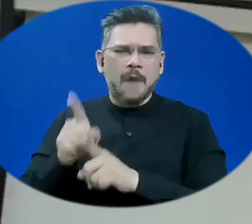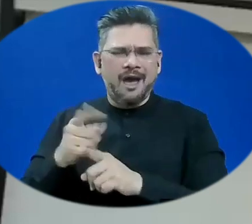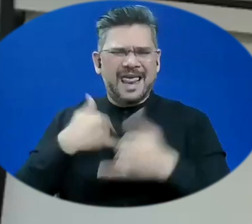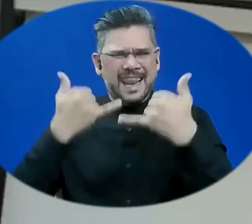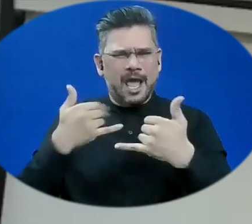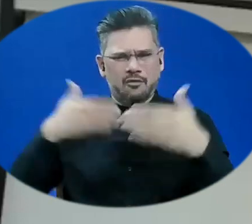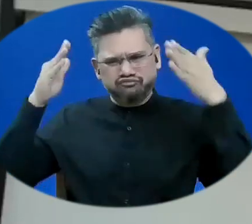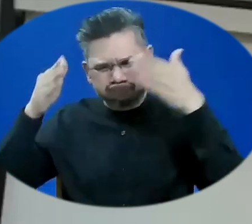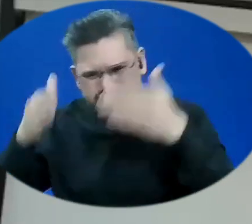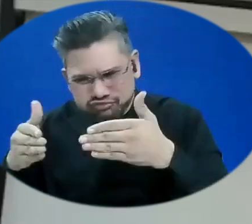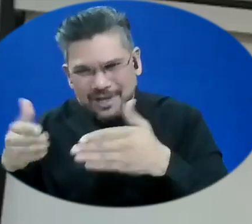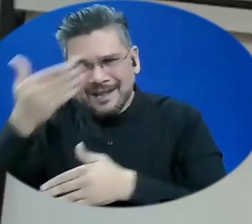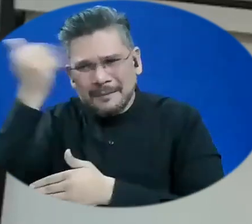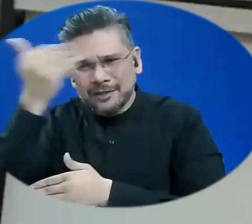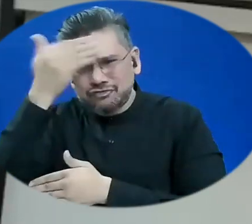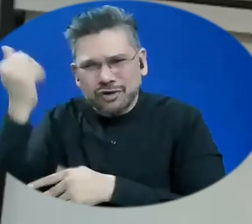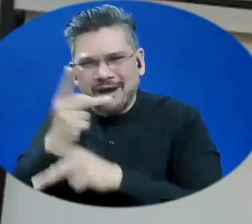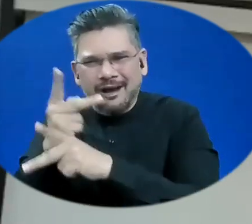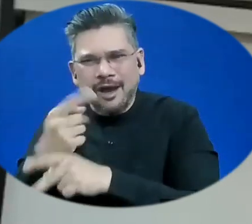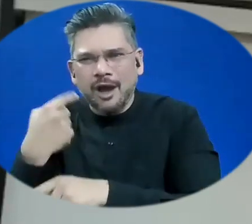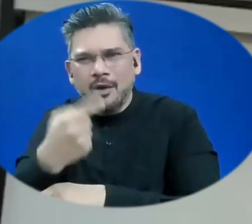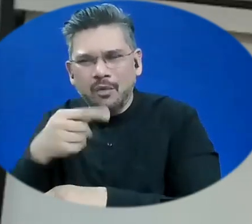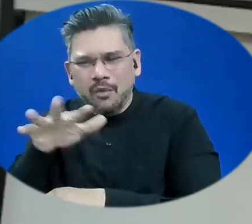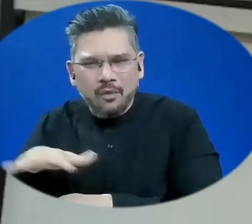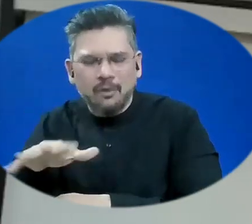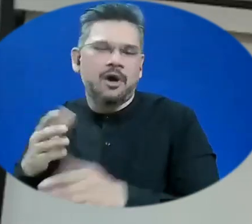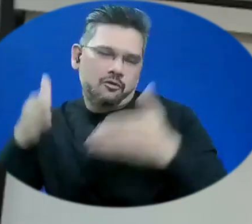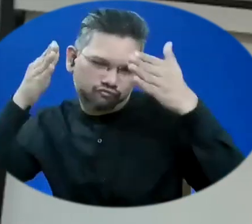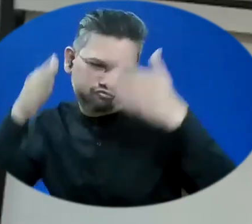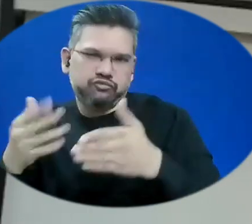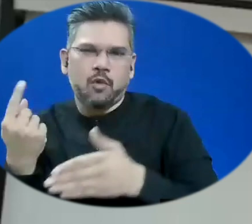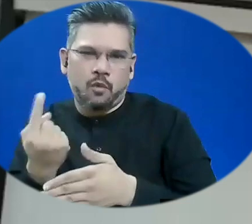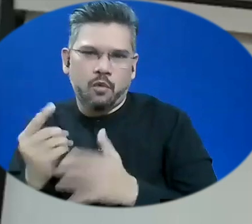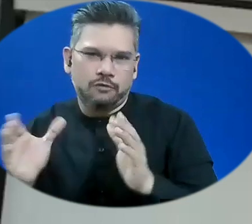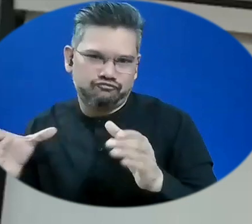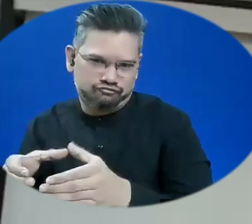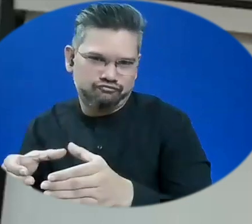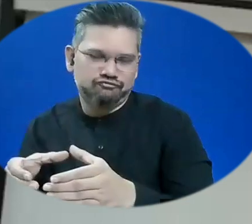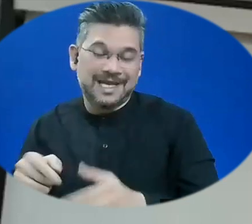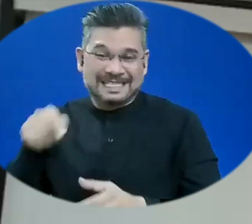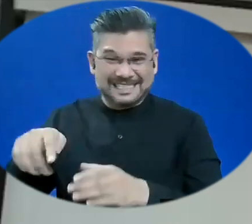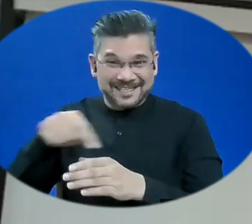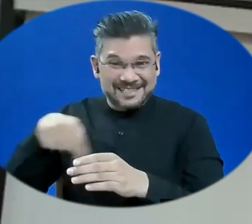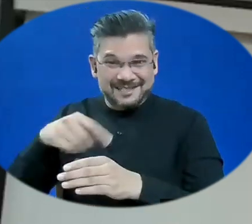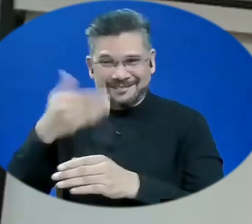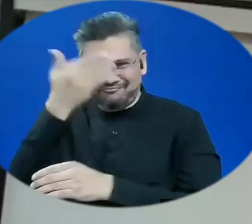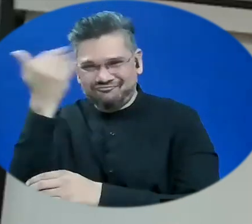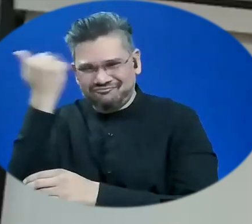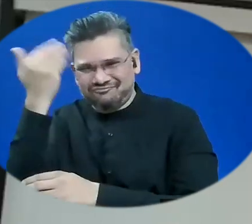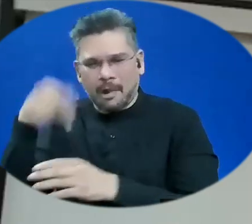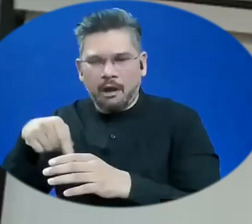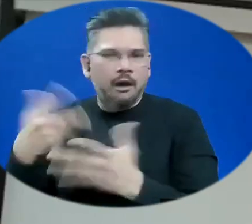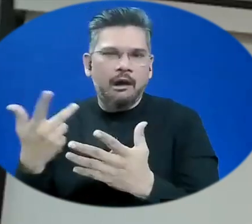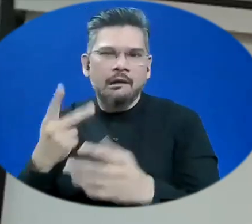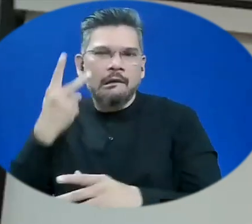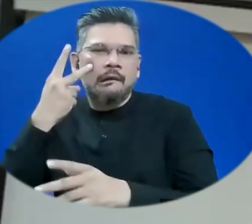as they represent who all of us are here today, a population that is frequently hidden behind closed doors due